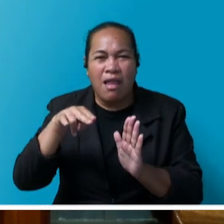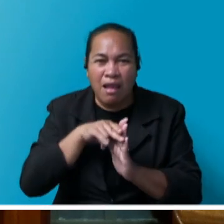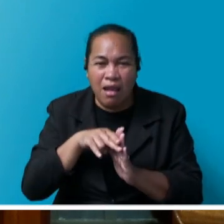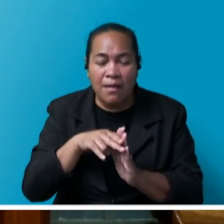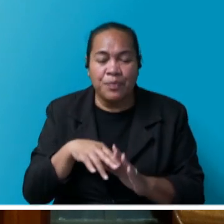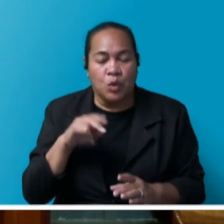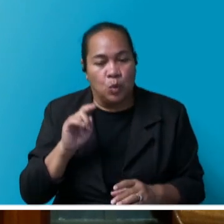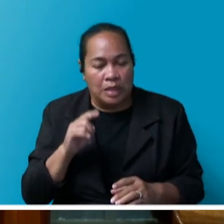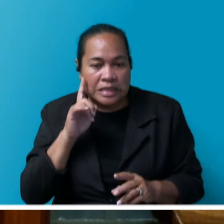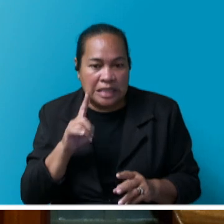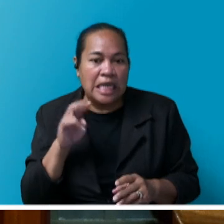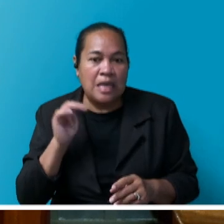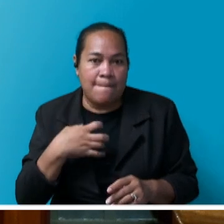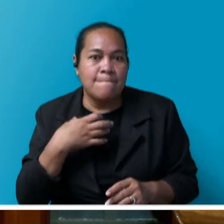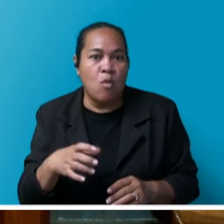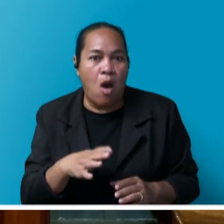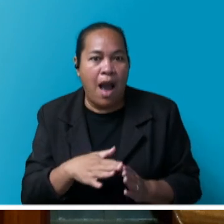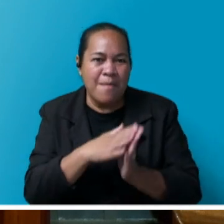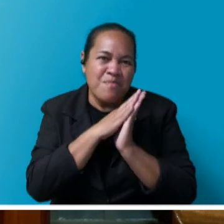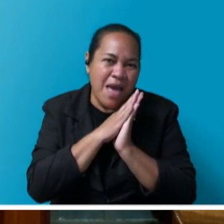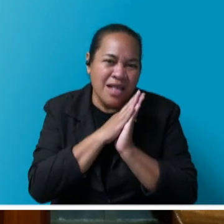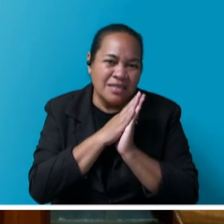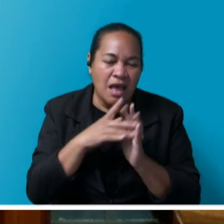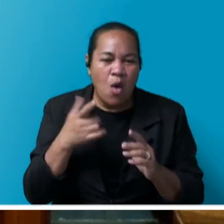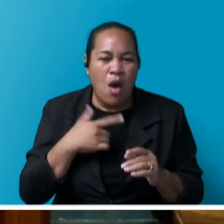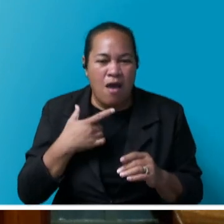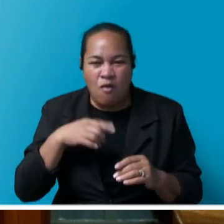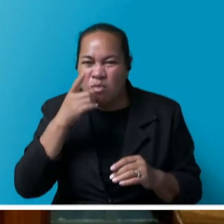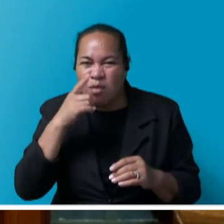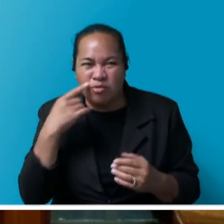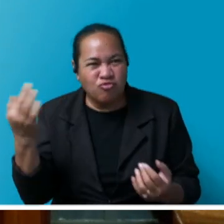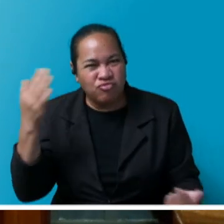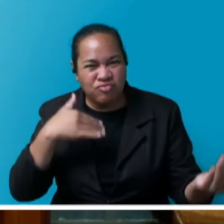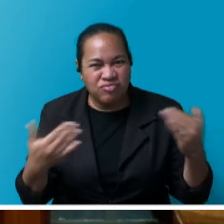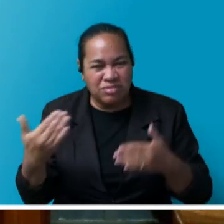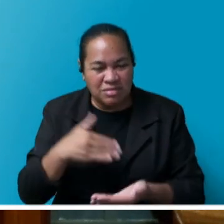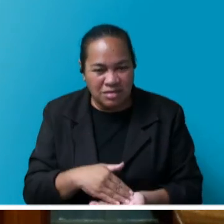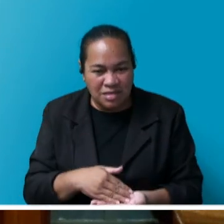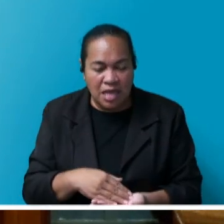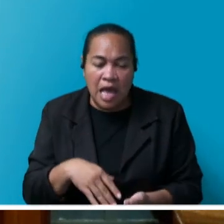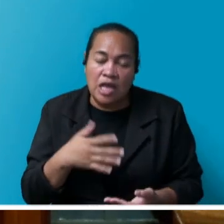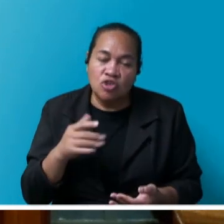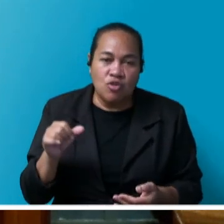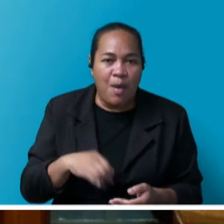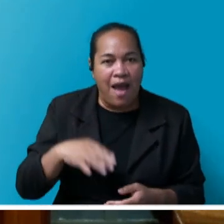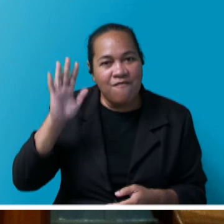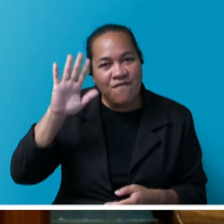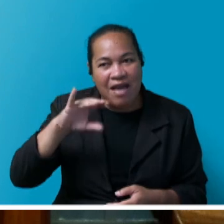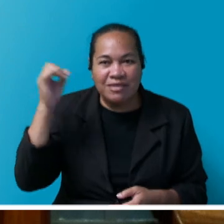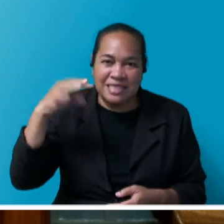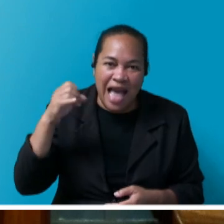need to get more beds on the ground as a priority to match air inventory. Whether they are five-star brands, smaller boutiques,